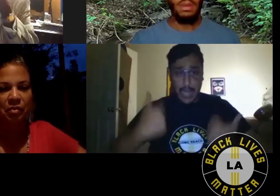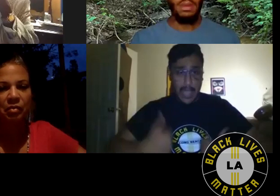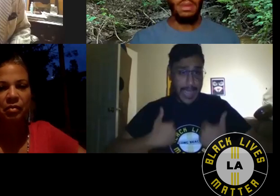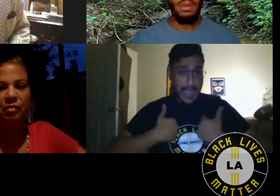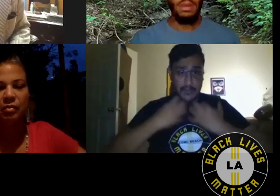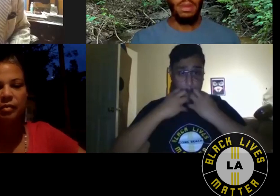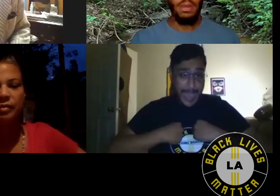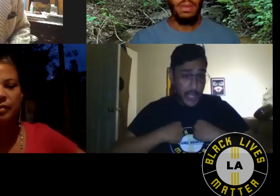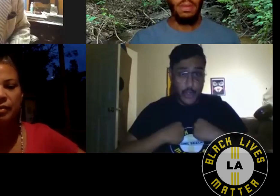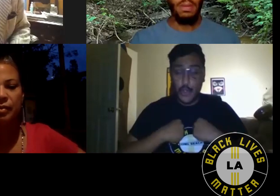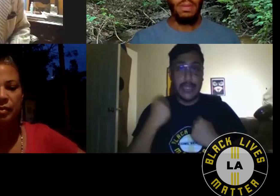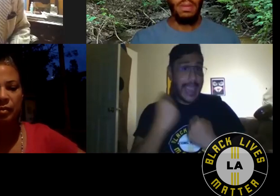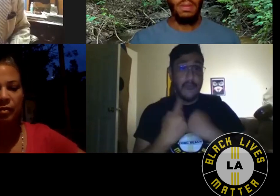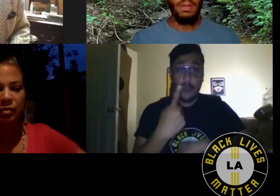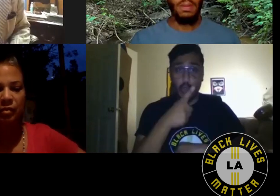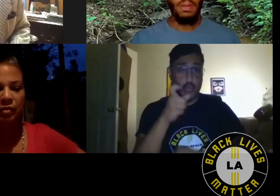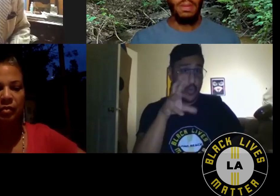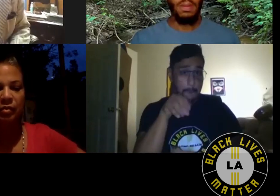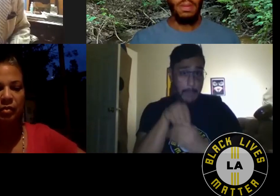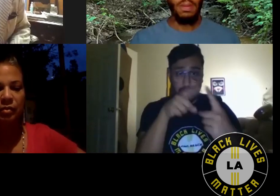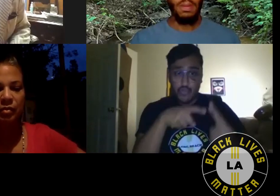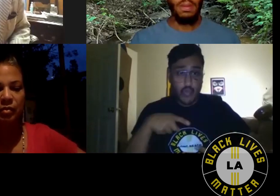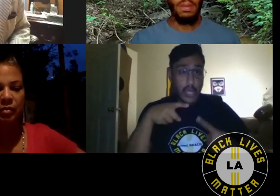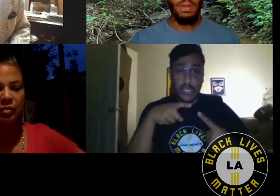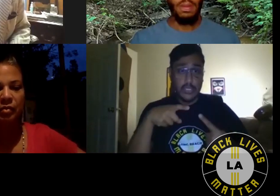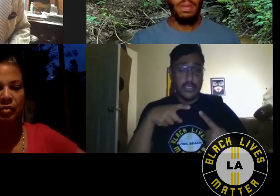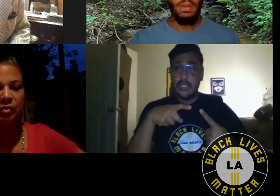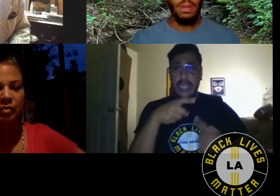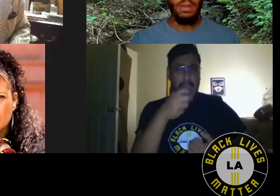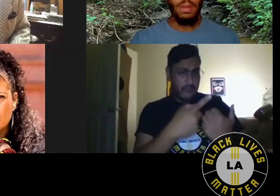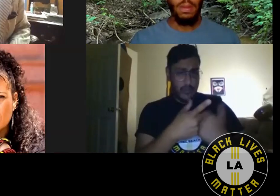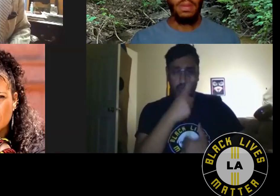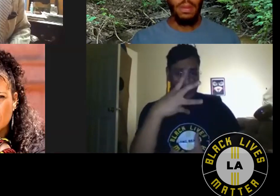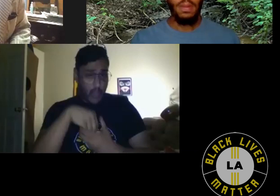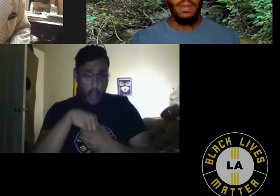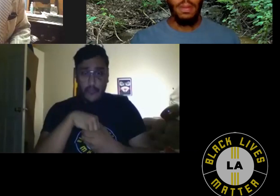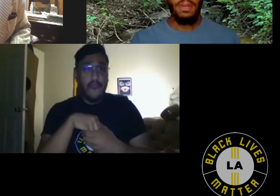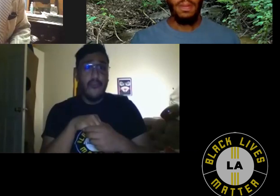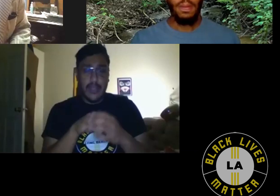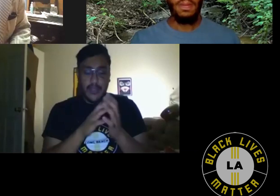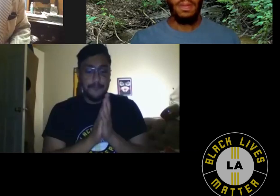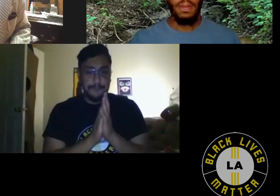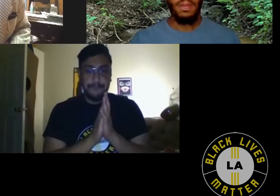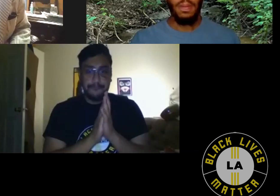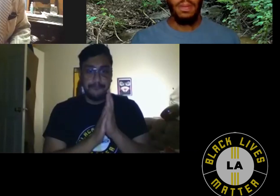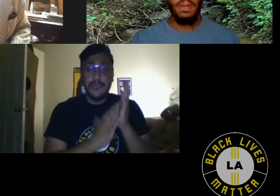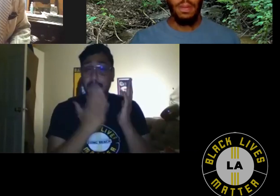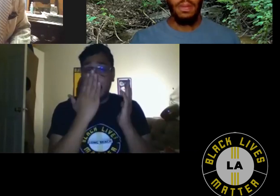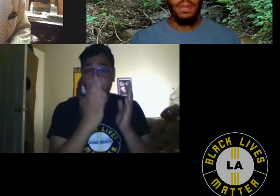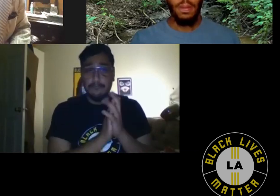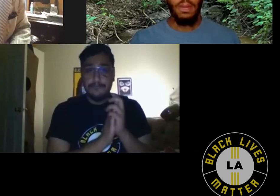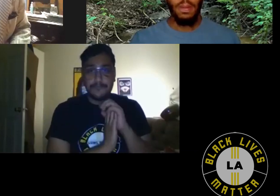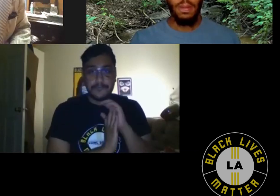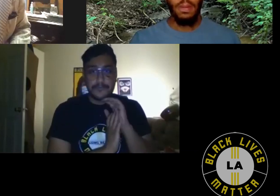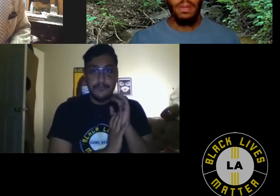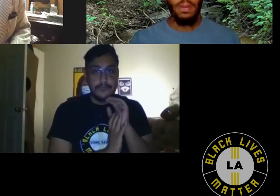those who are part of the struggle, the accomplices, the allies, and the frontliners. Thank you. Get